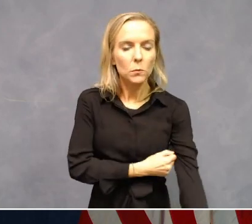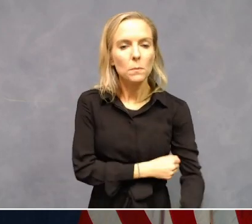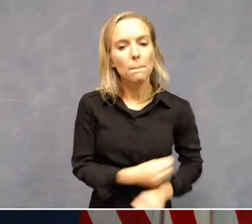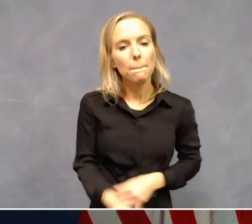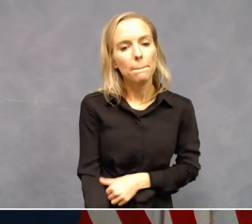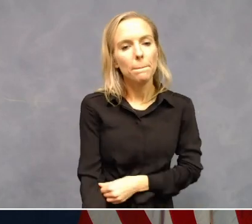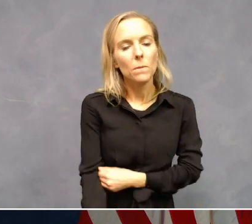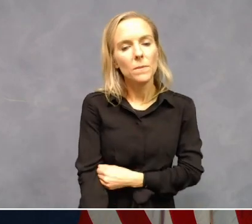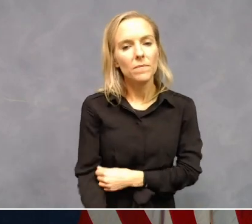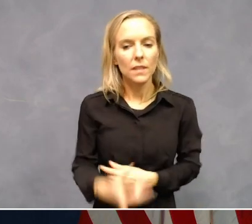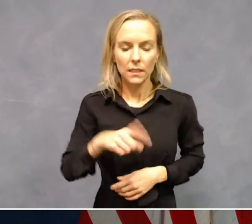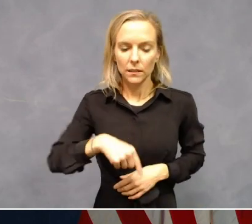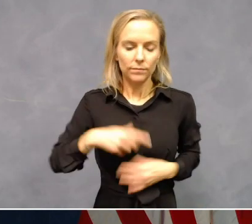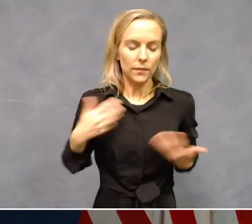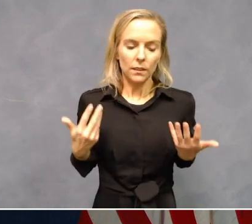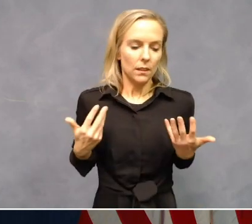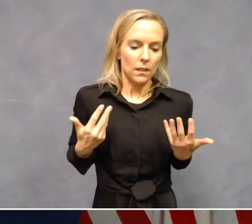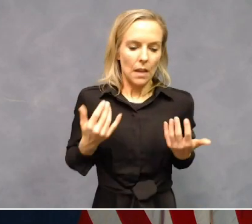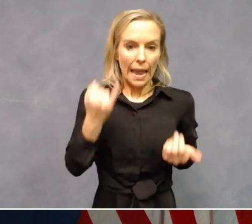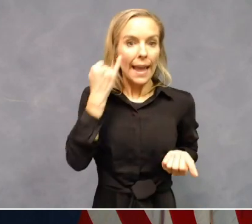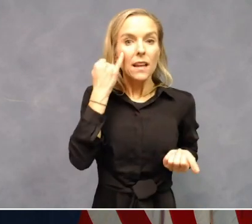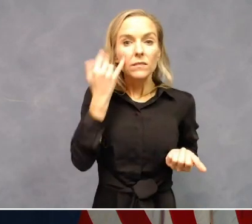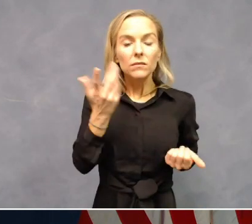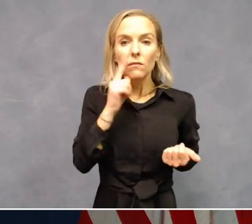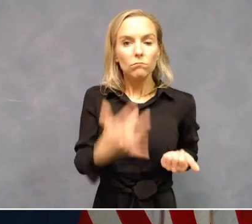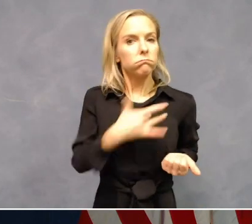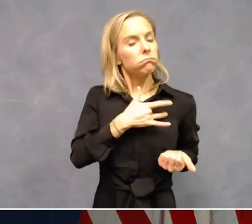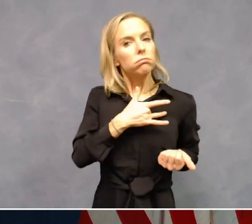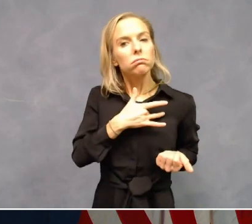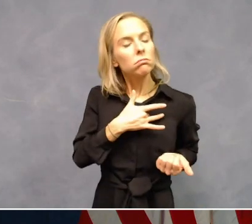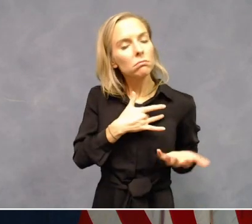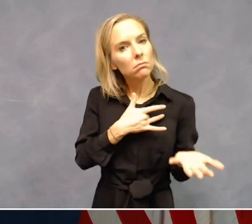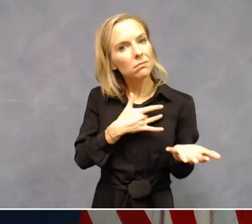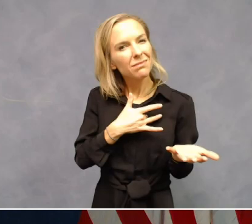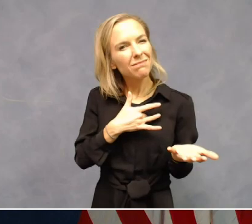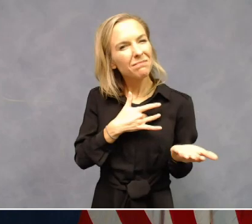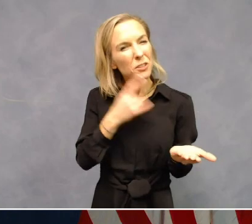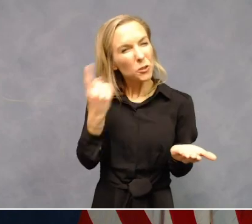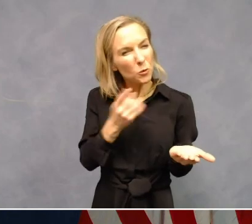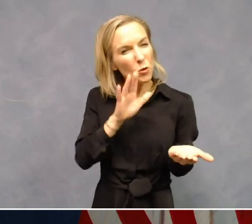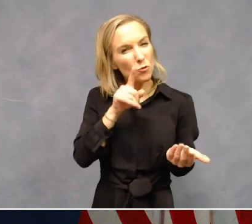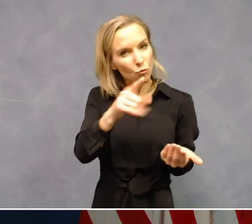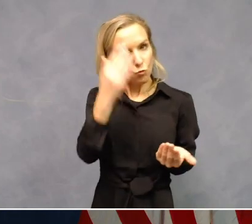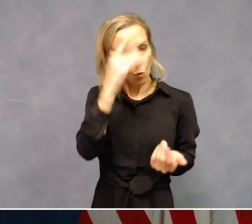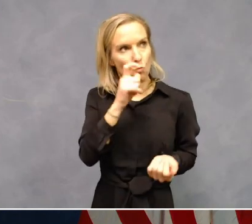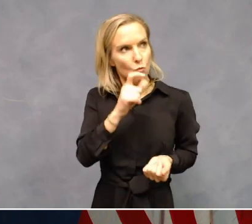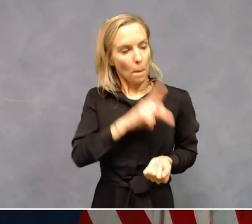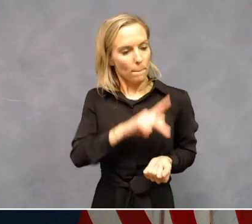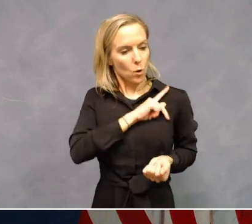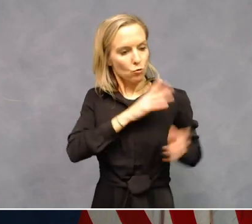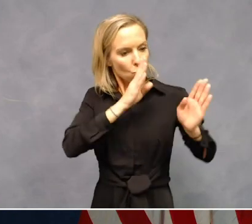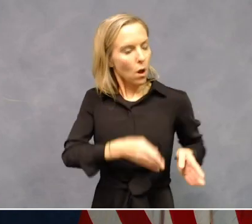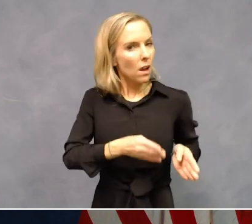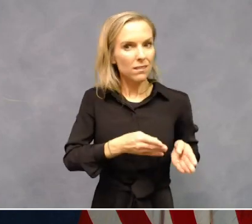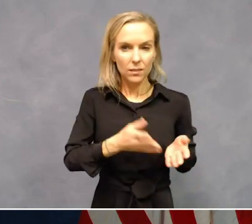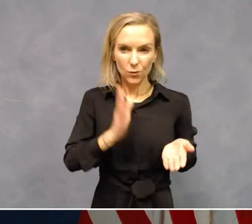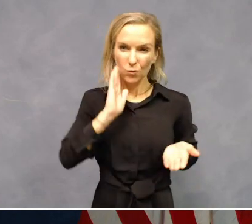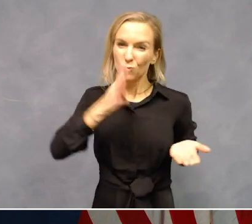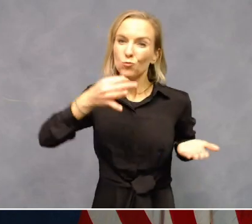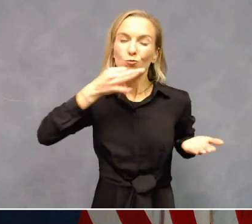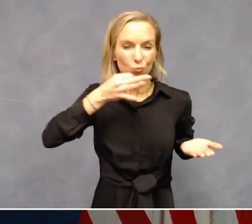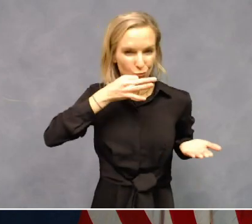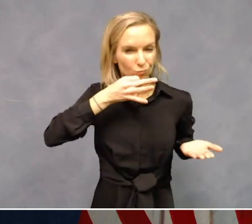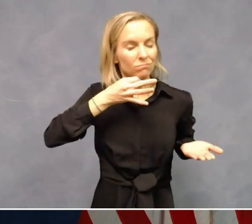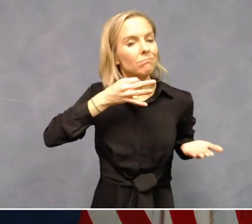This is, I mean, if it hasn't touched you, someone you personally know, it's just a matter of time at this point.